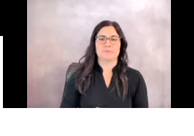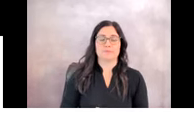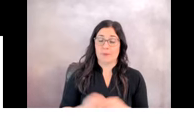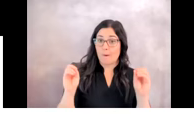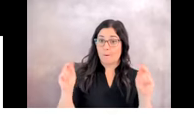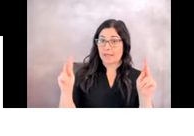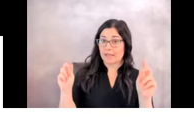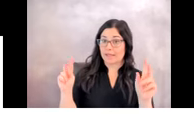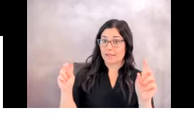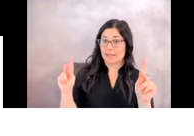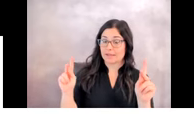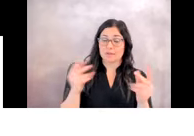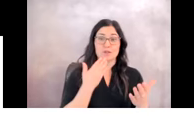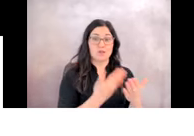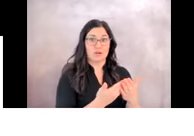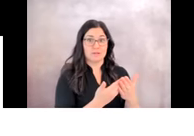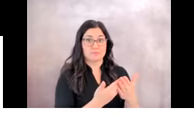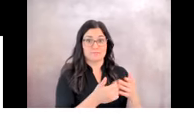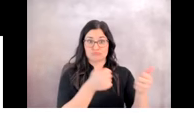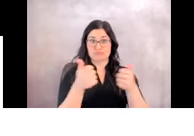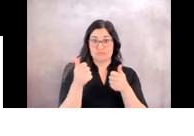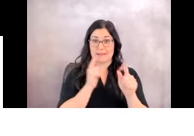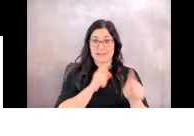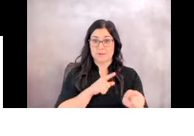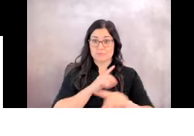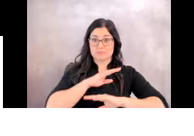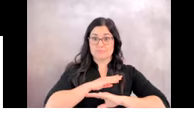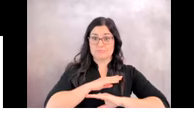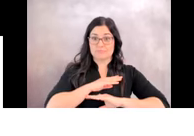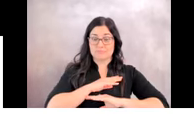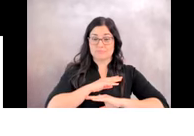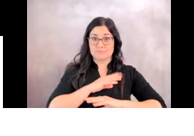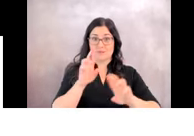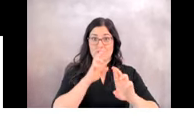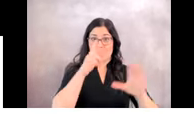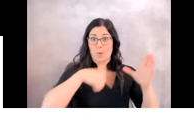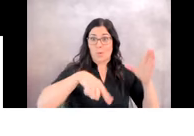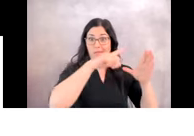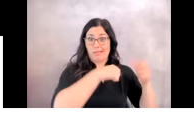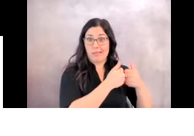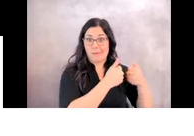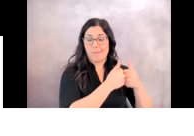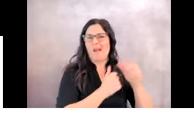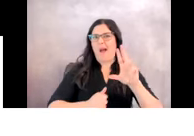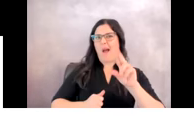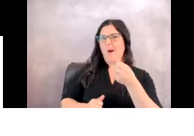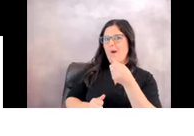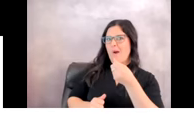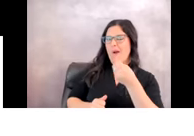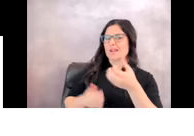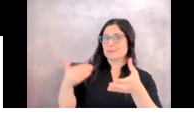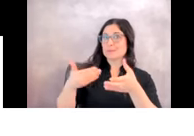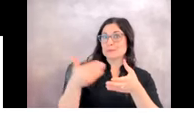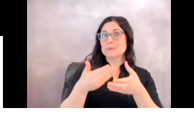Okay, good. I think we've got all the questions there. Great. Is it time to spin the wheel? No, not yet. We're getting close, but we're getting